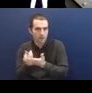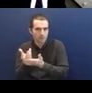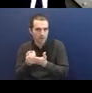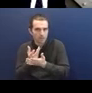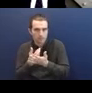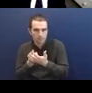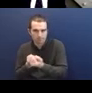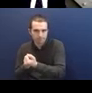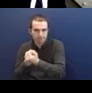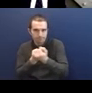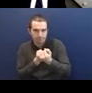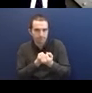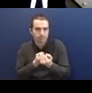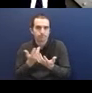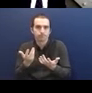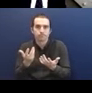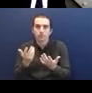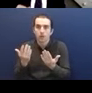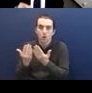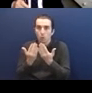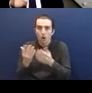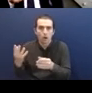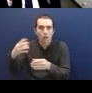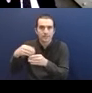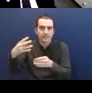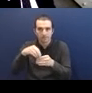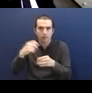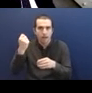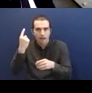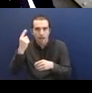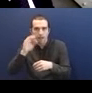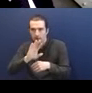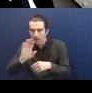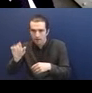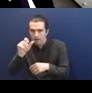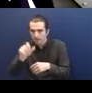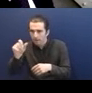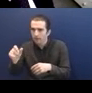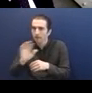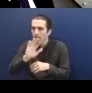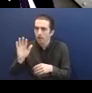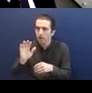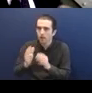Yeah, somebody else talks about the learner profiles being shared. Let me just see if there's anything different.